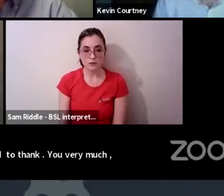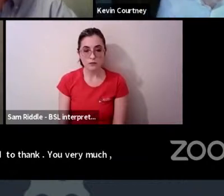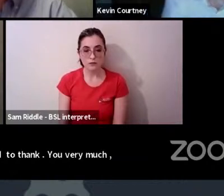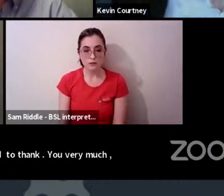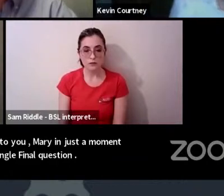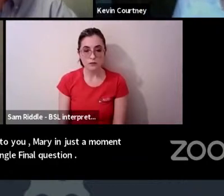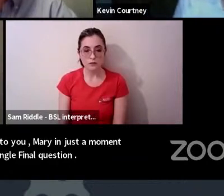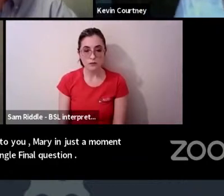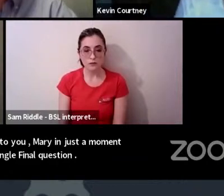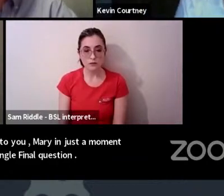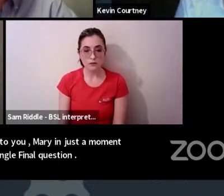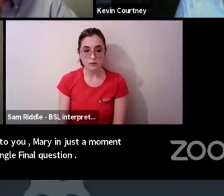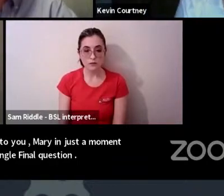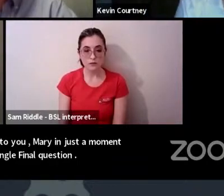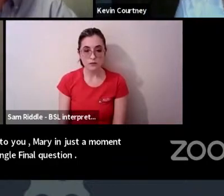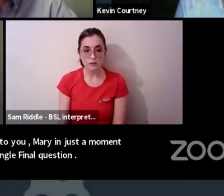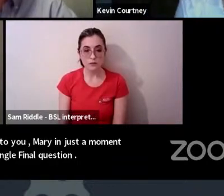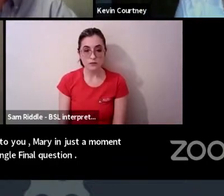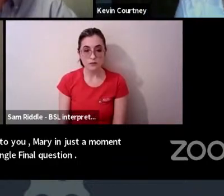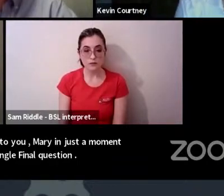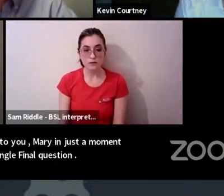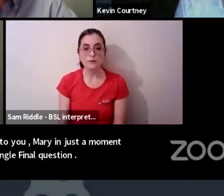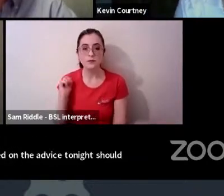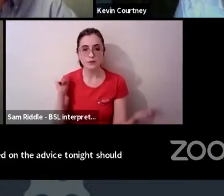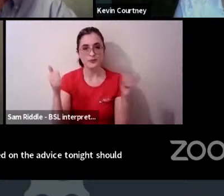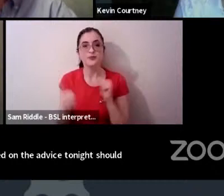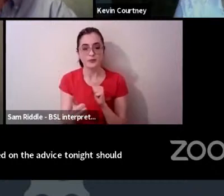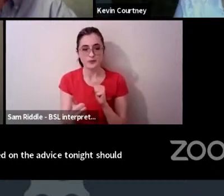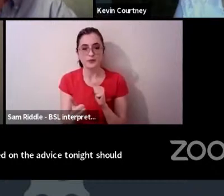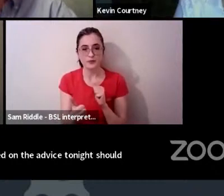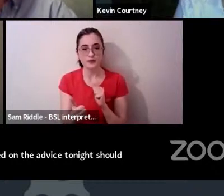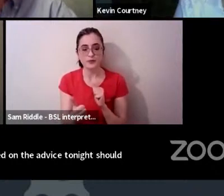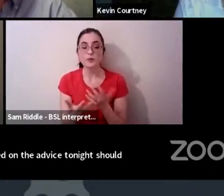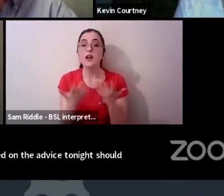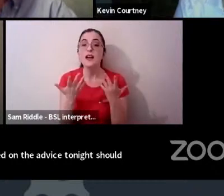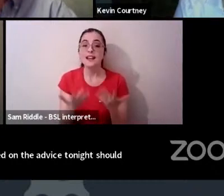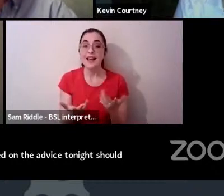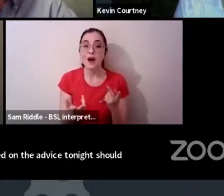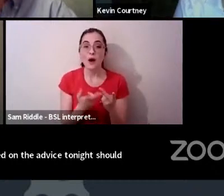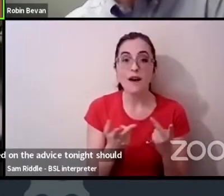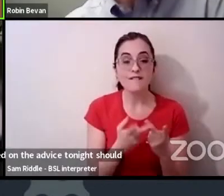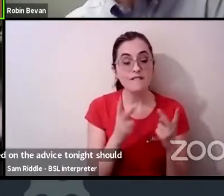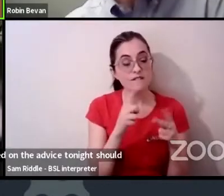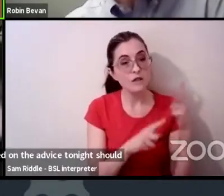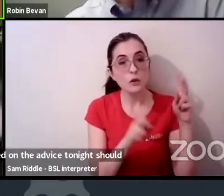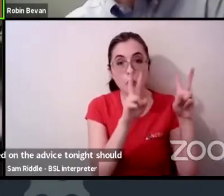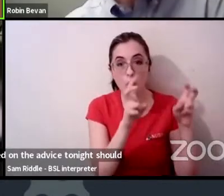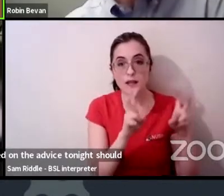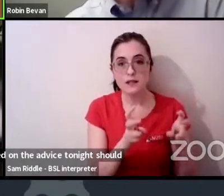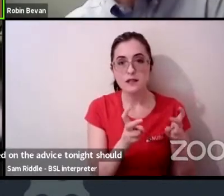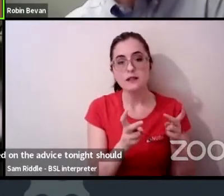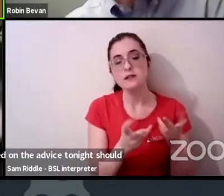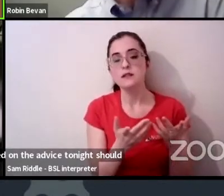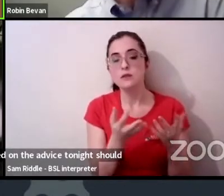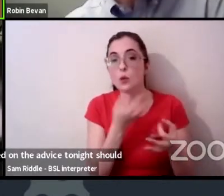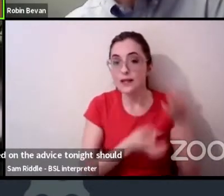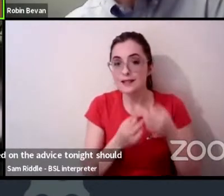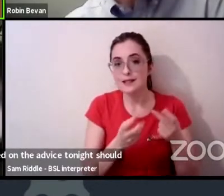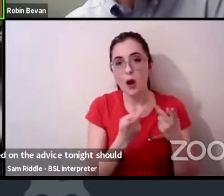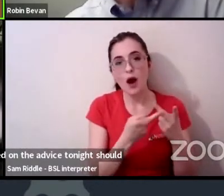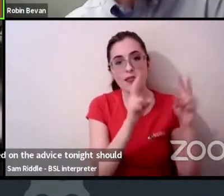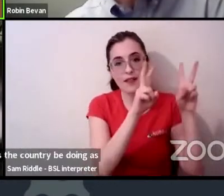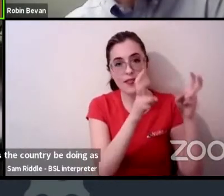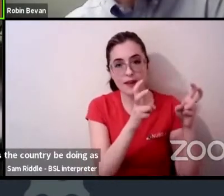tomorrow? Just before we do, we've got a couple of questions on the other theme that was quite dominant tonight, and